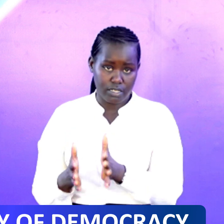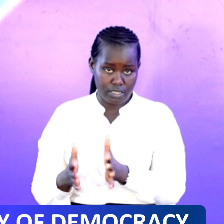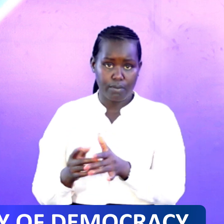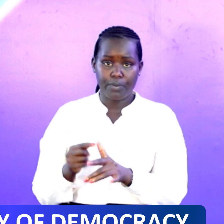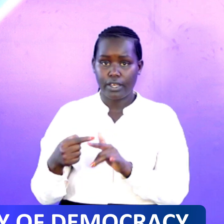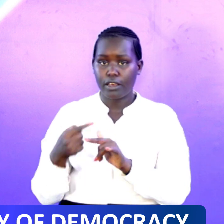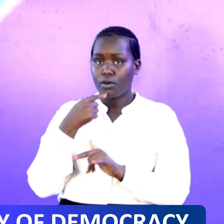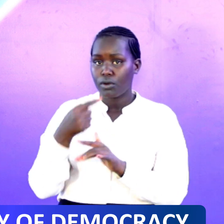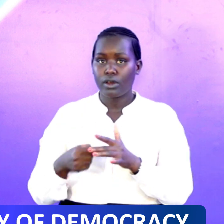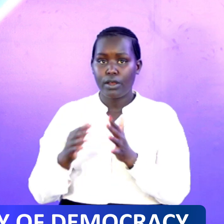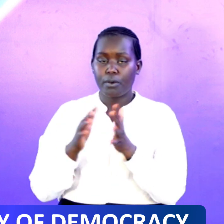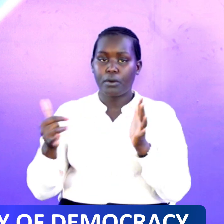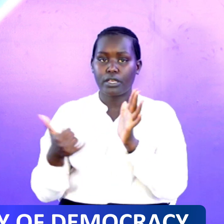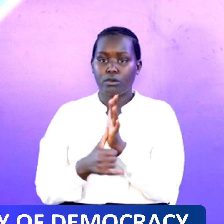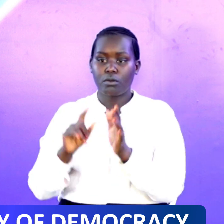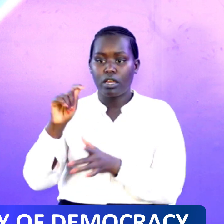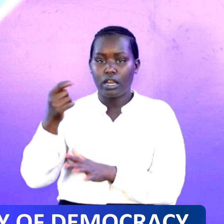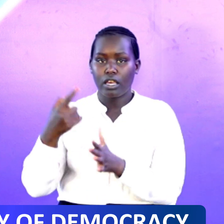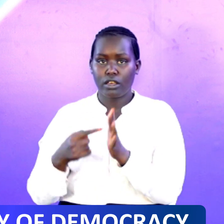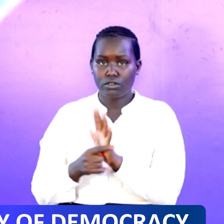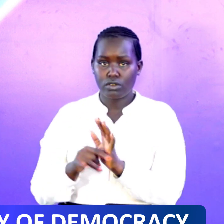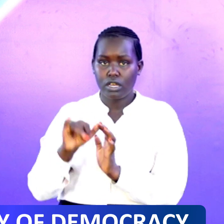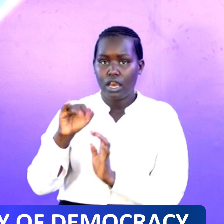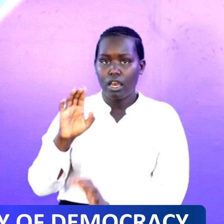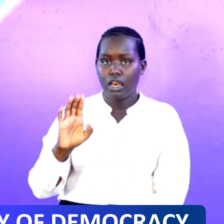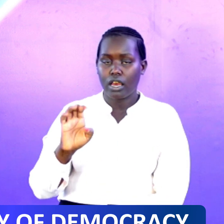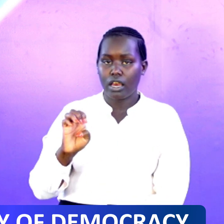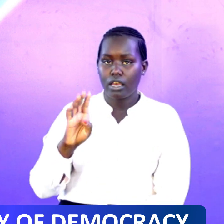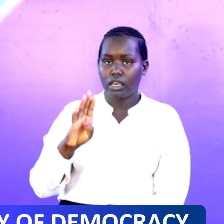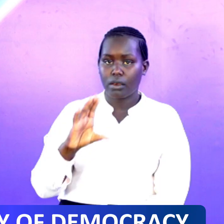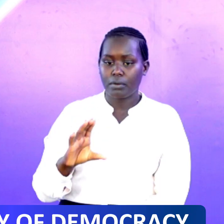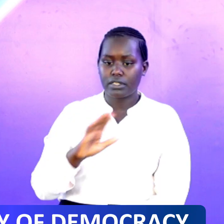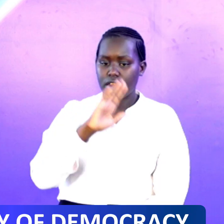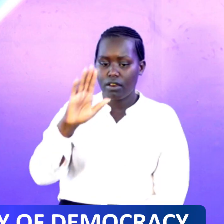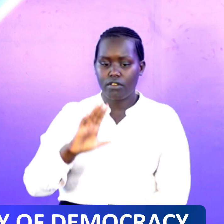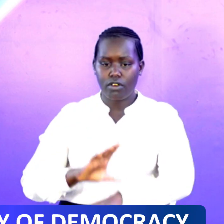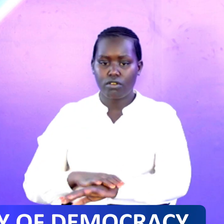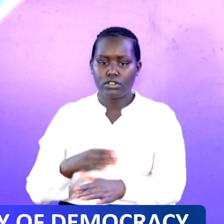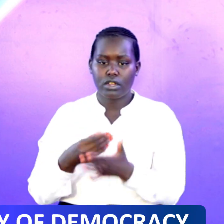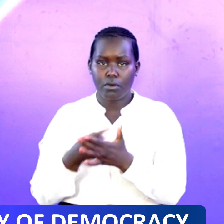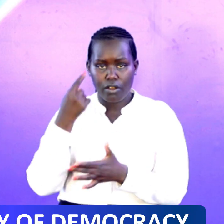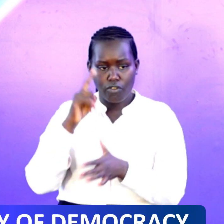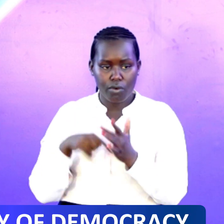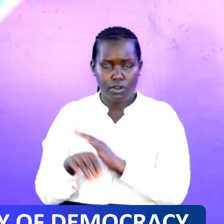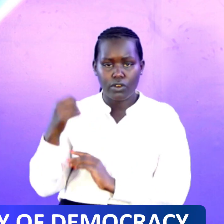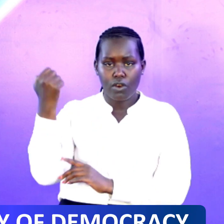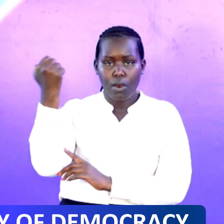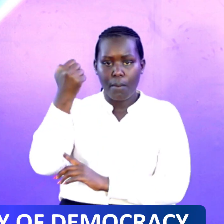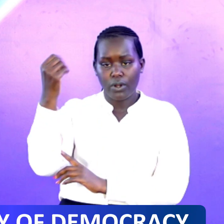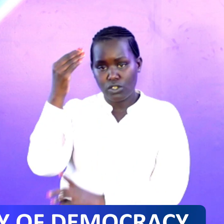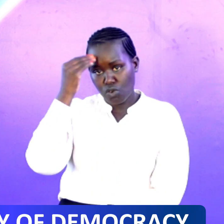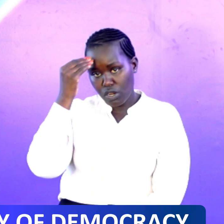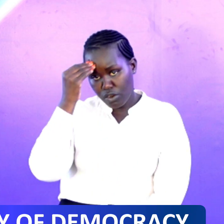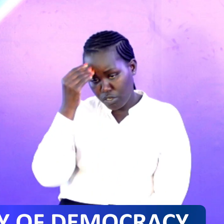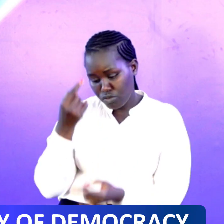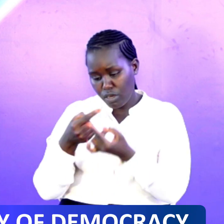the biggest problem in Kenya is that IBC is never allocated money for political education. But the